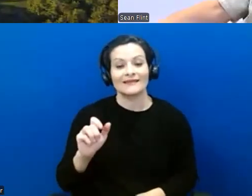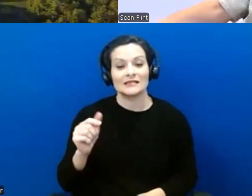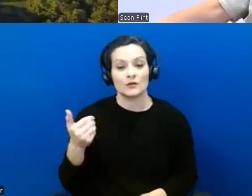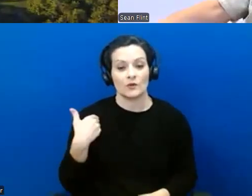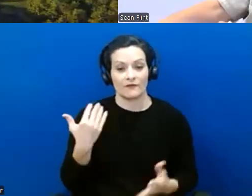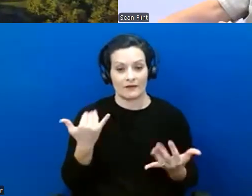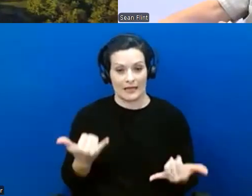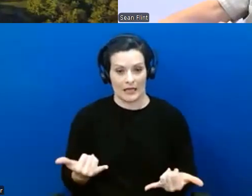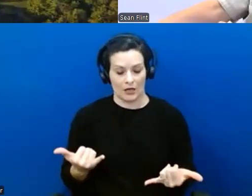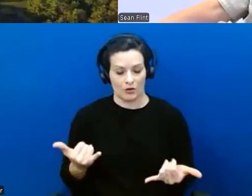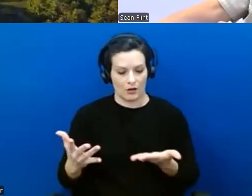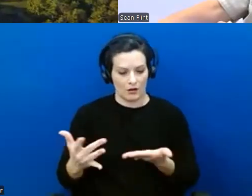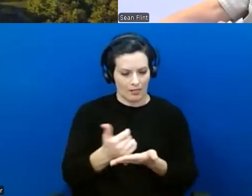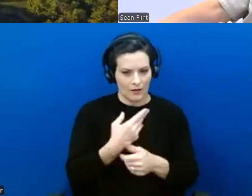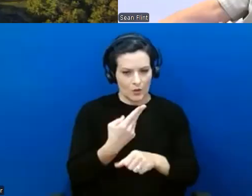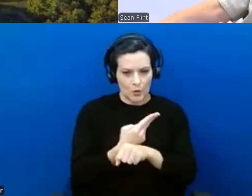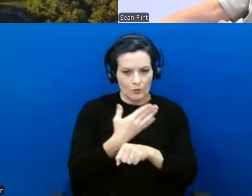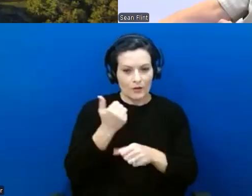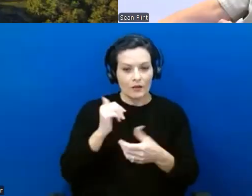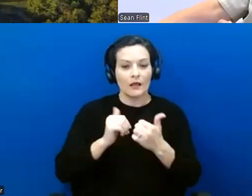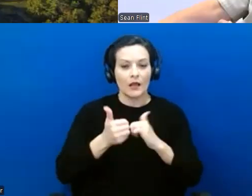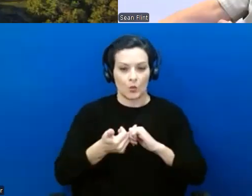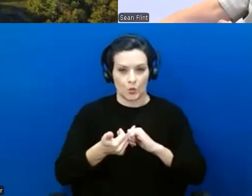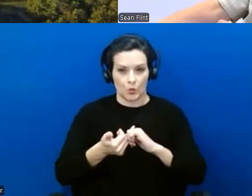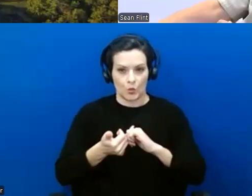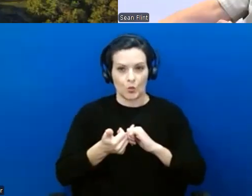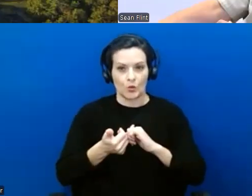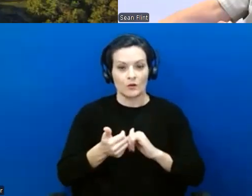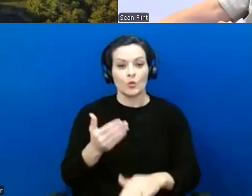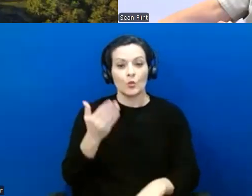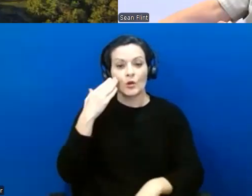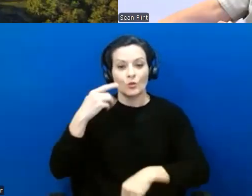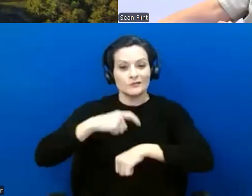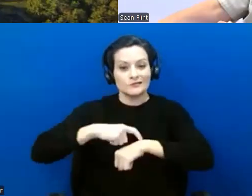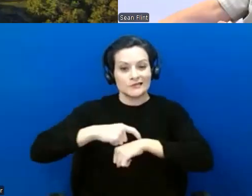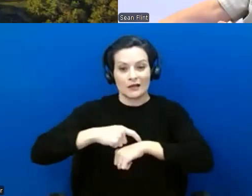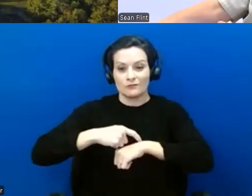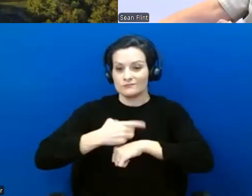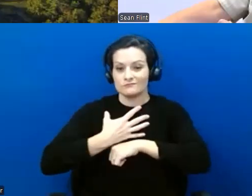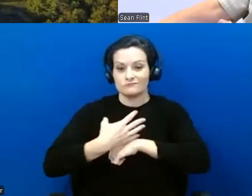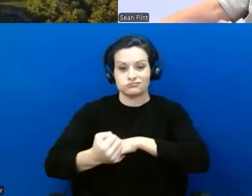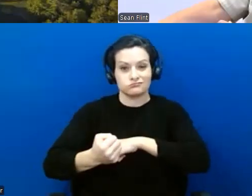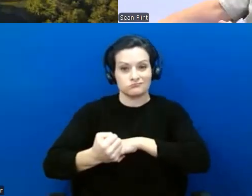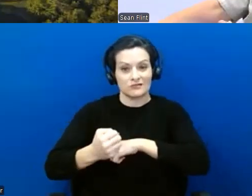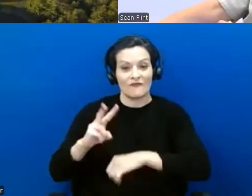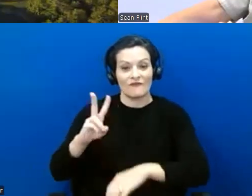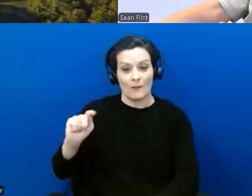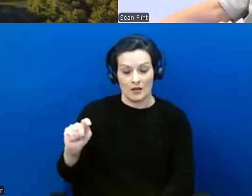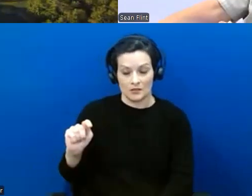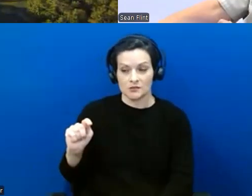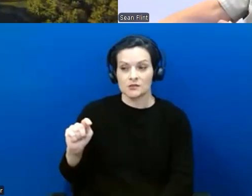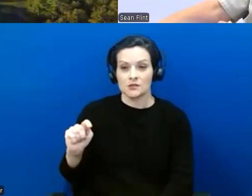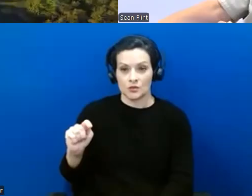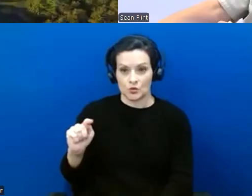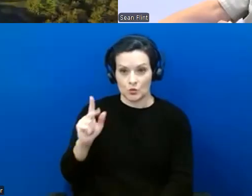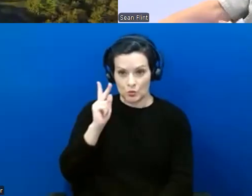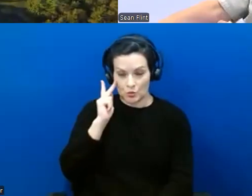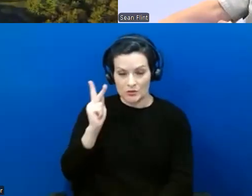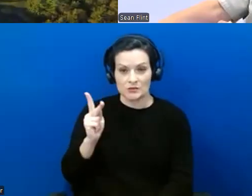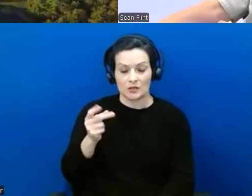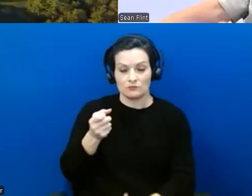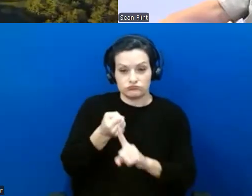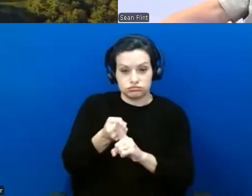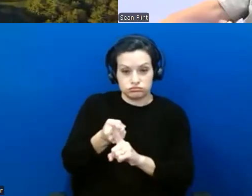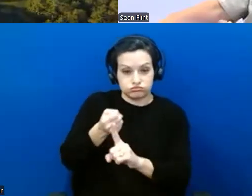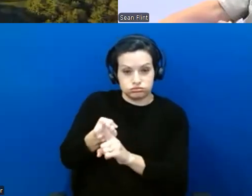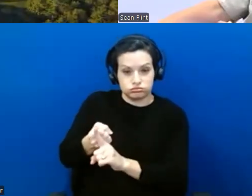one of the big things is that we know we don't have time at this point. In Vermont alone, we've seen a ton of impacts